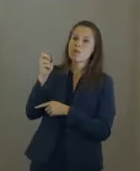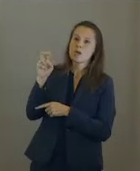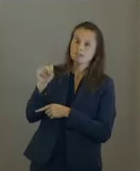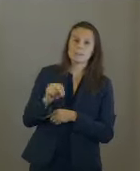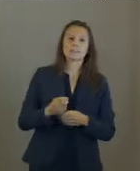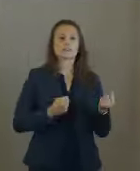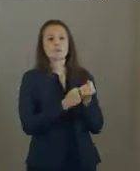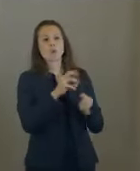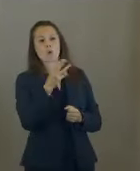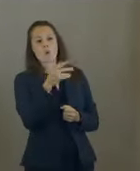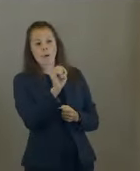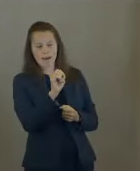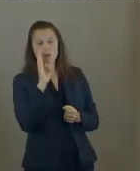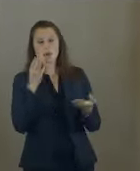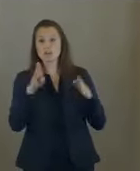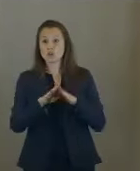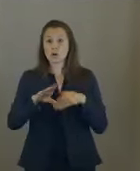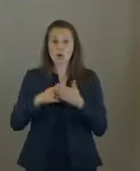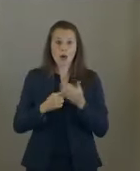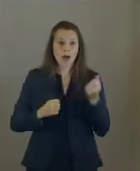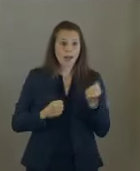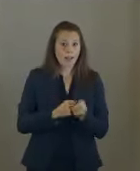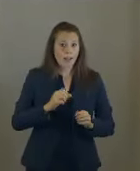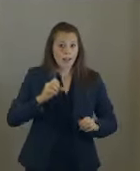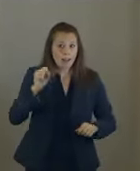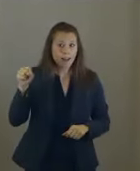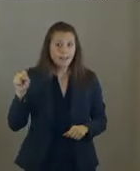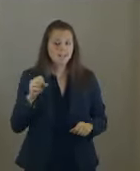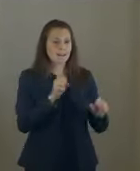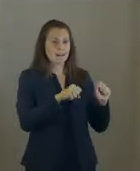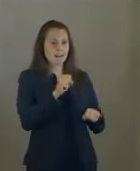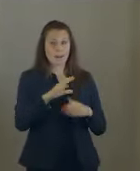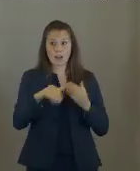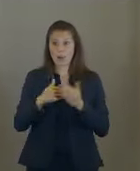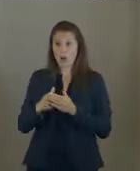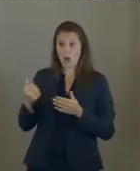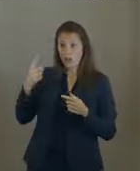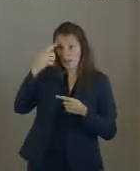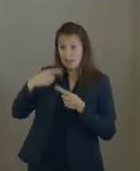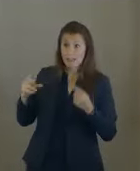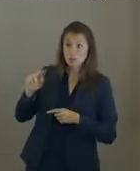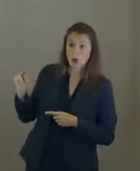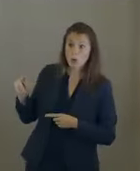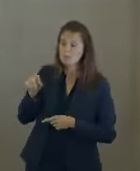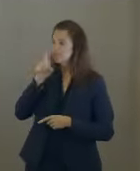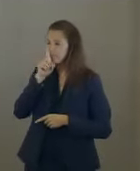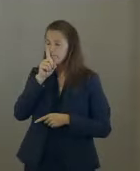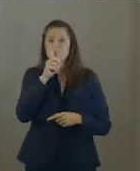by Commissioner White, that we adjourn. All those in favor will say aye. Aye. All those opposed will say no. The